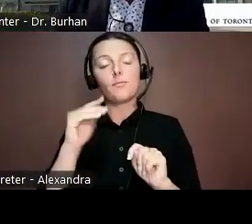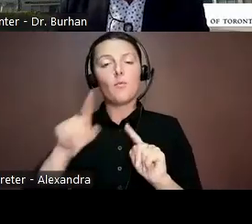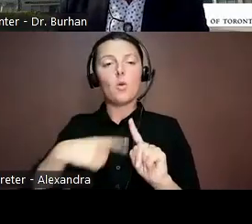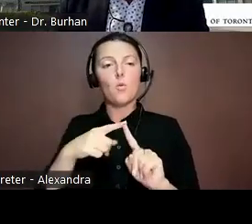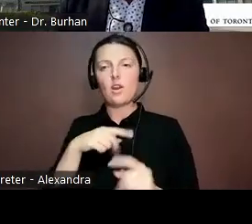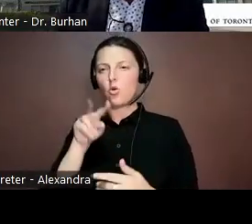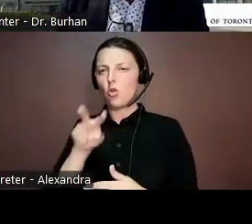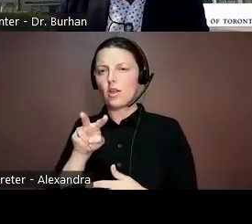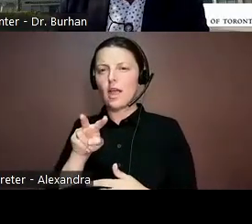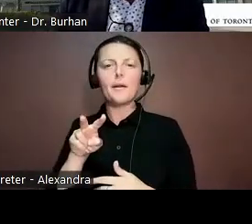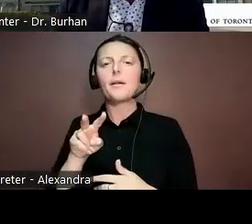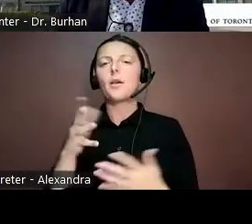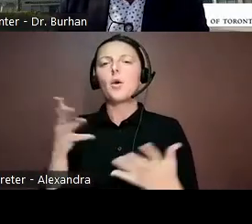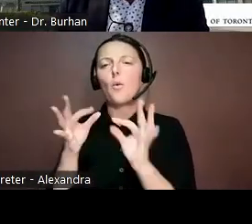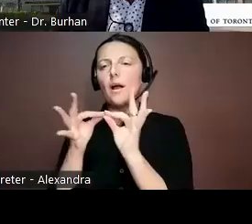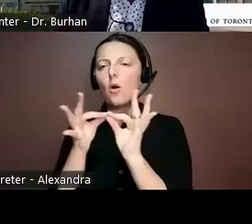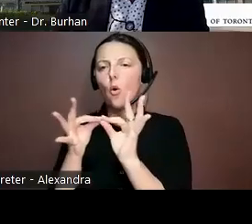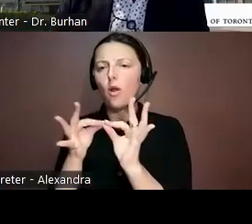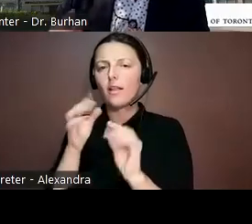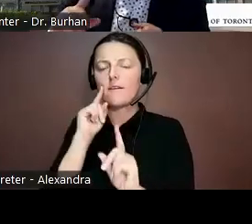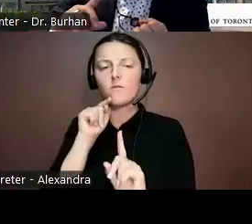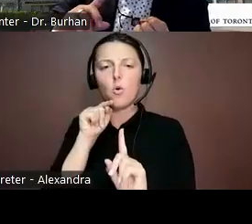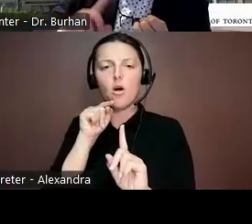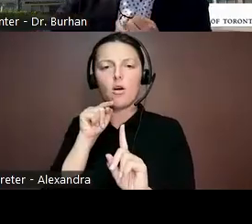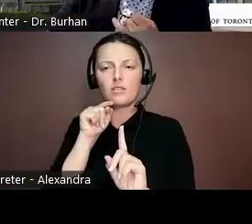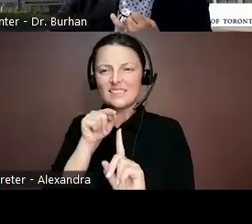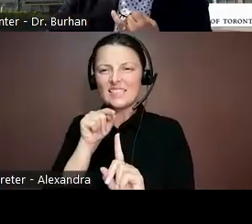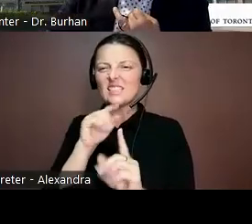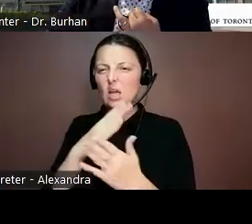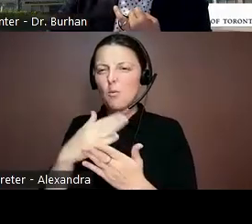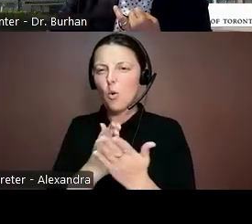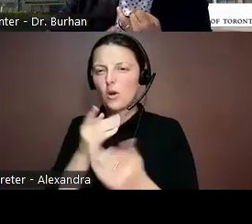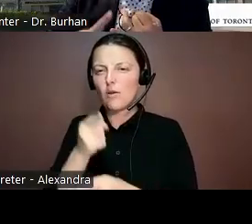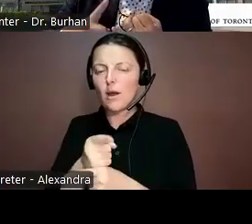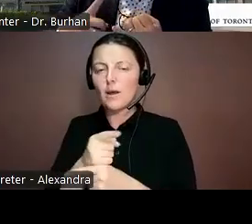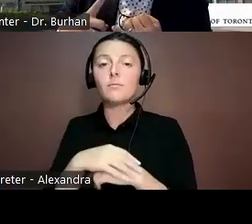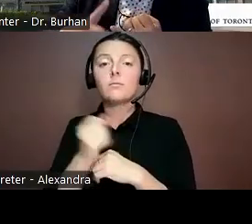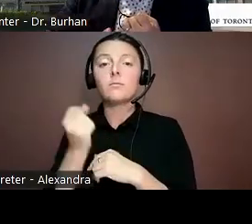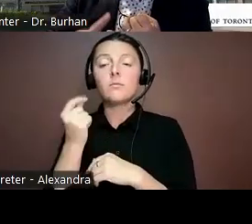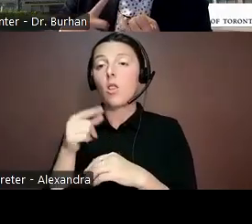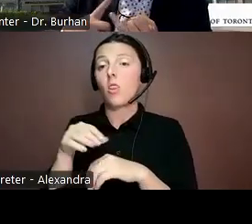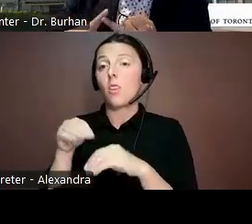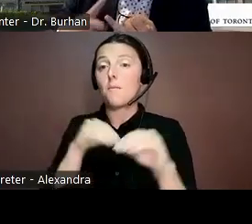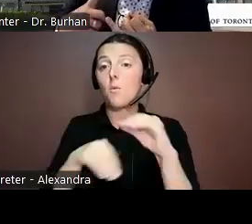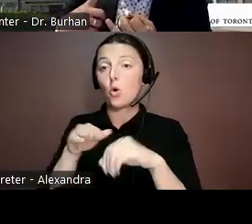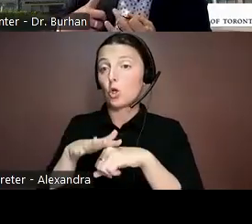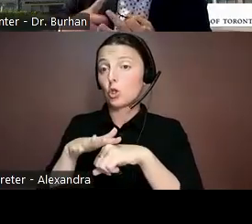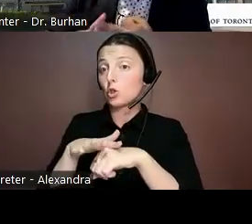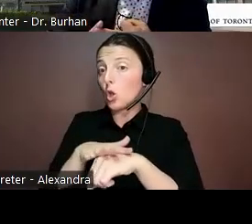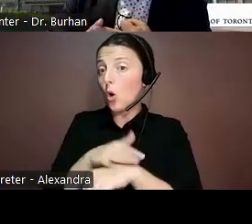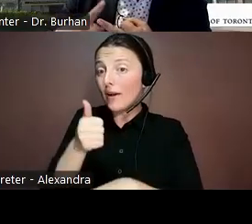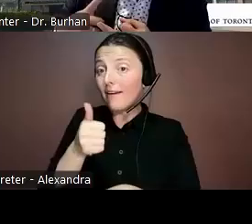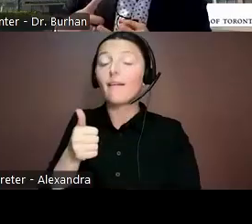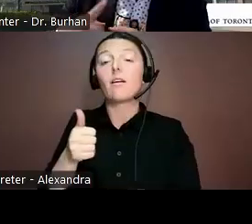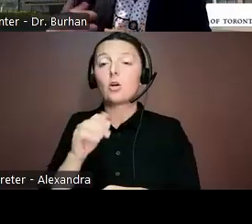as correlates of these components, that the motor slowing has to do with female age, high number